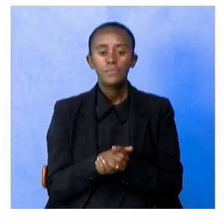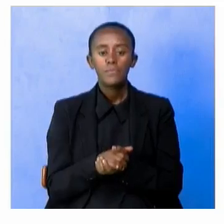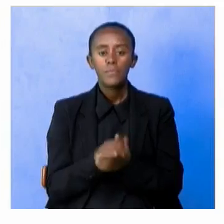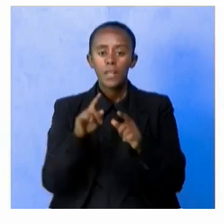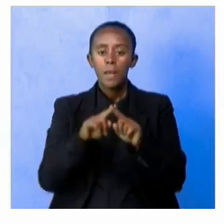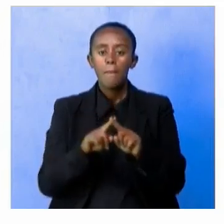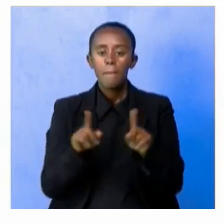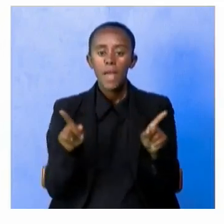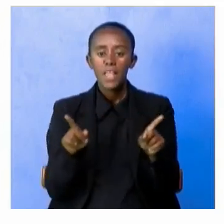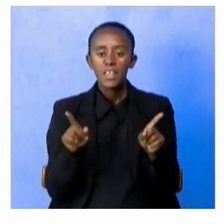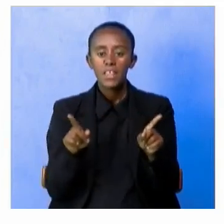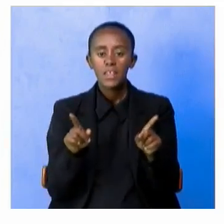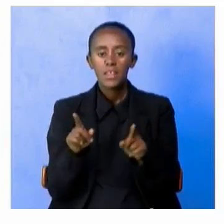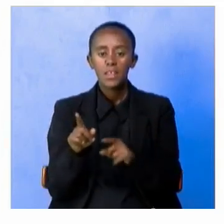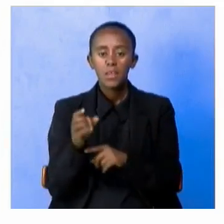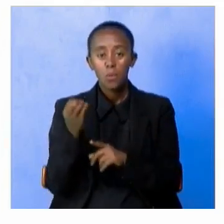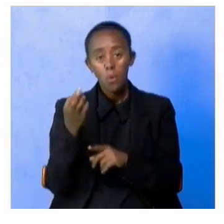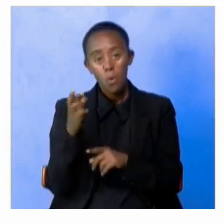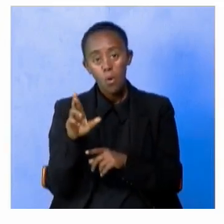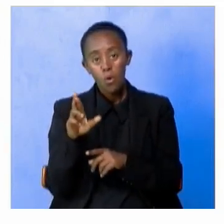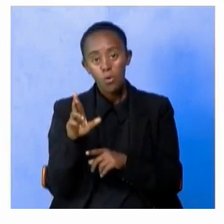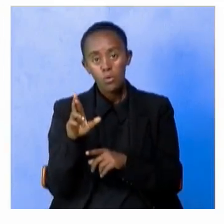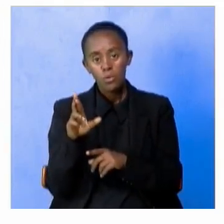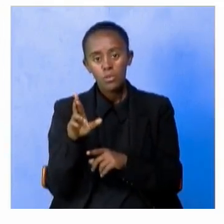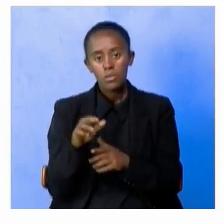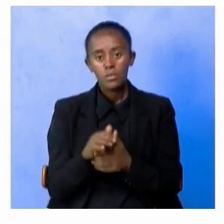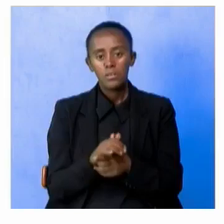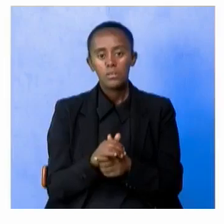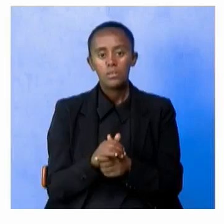but, or, and,